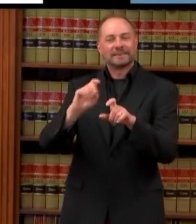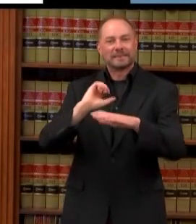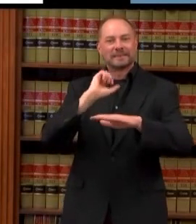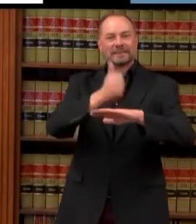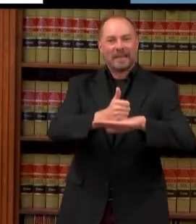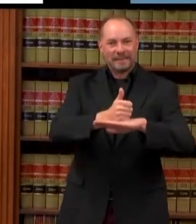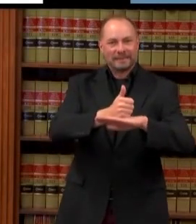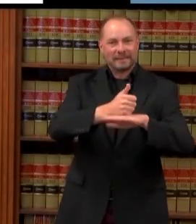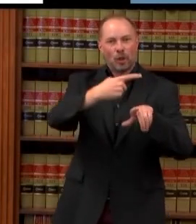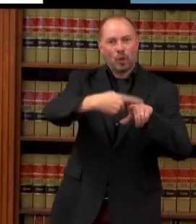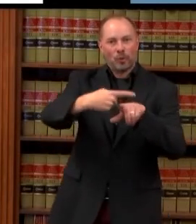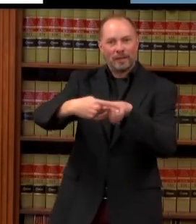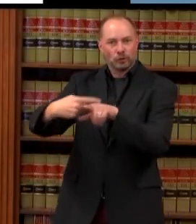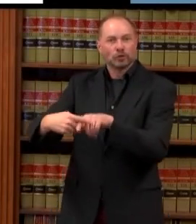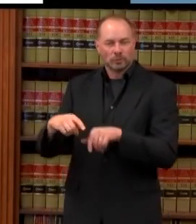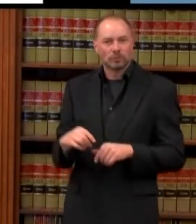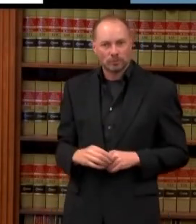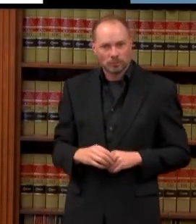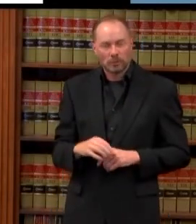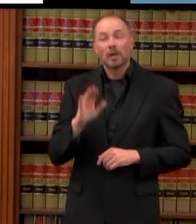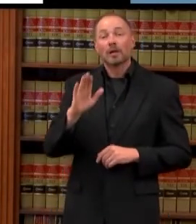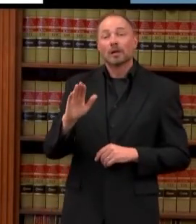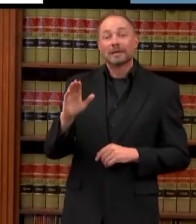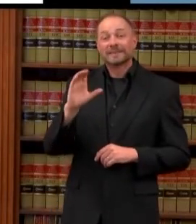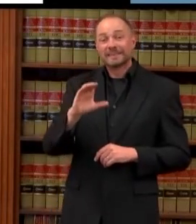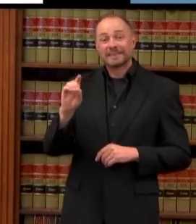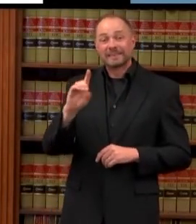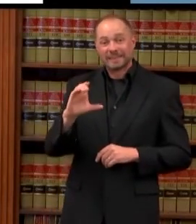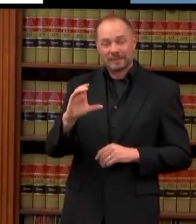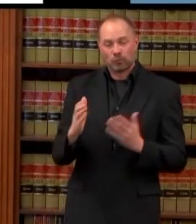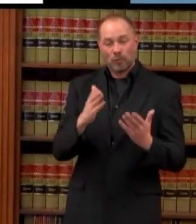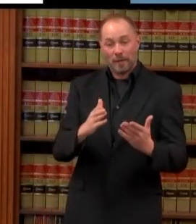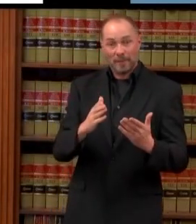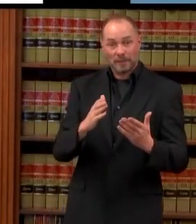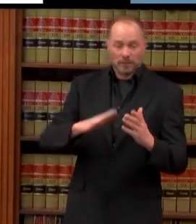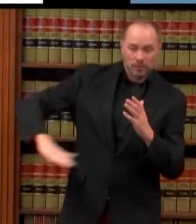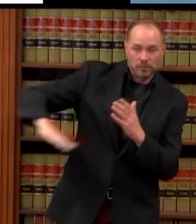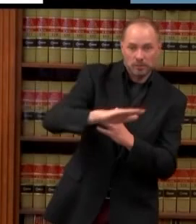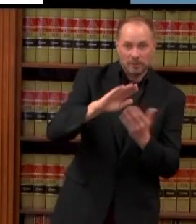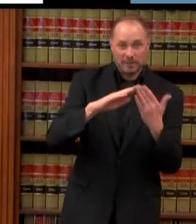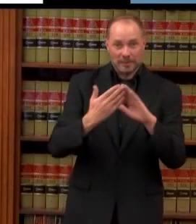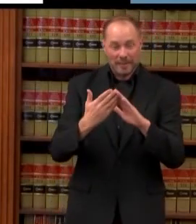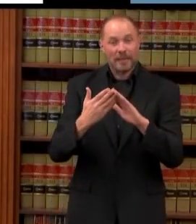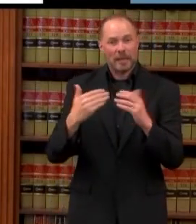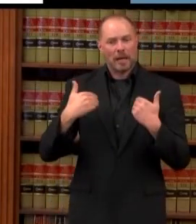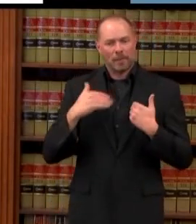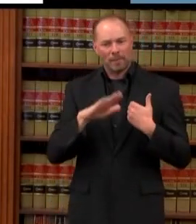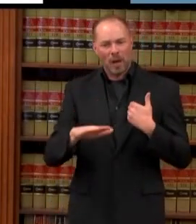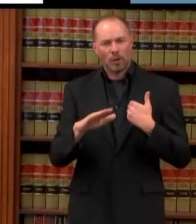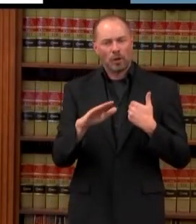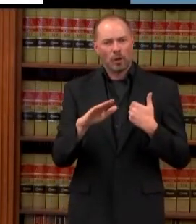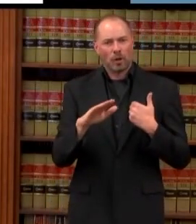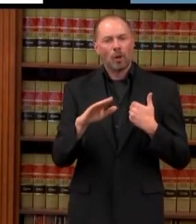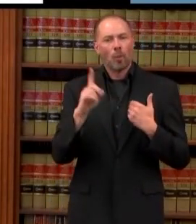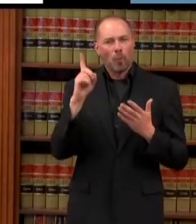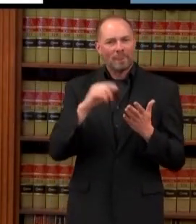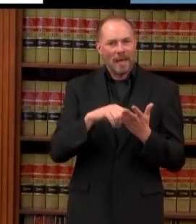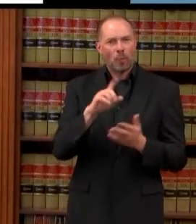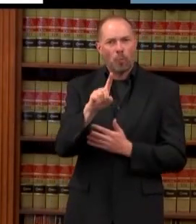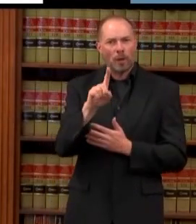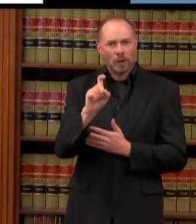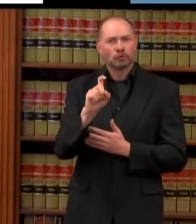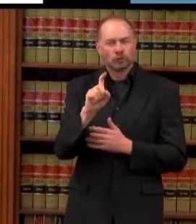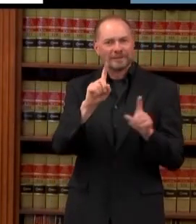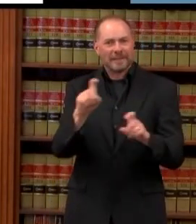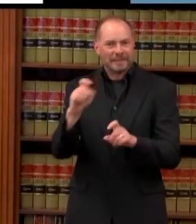reminder, CDC recommends that the city as a whole conduct about 1,100 tests or so every day.